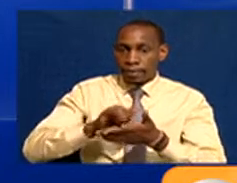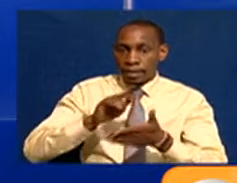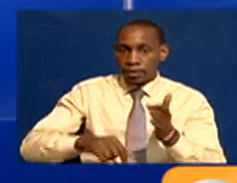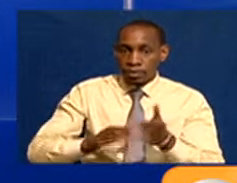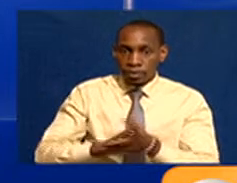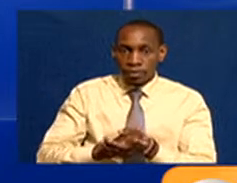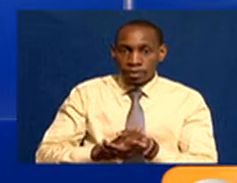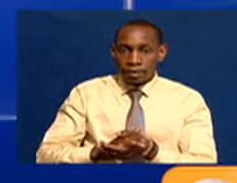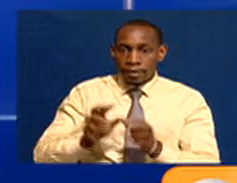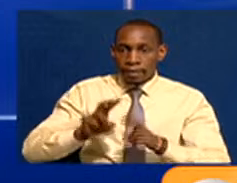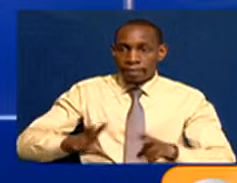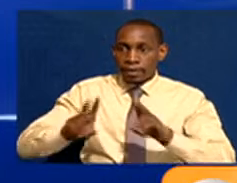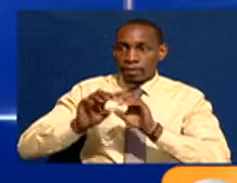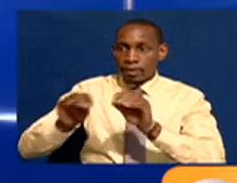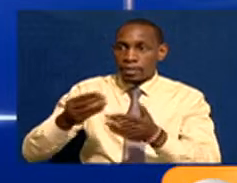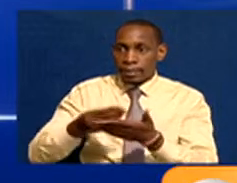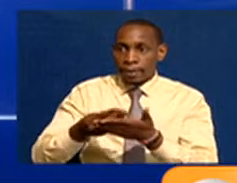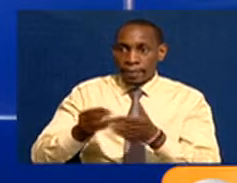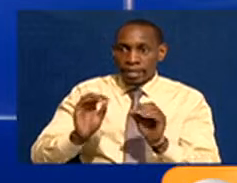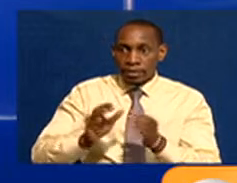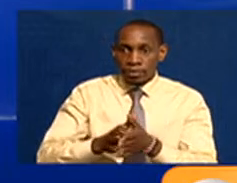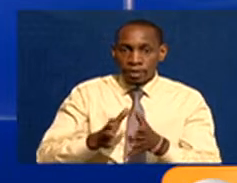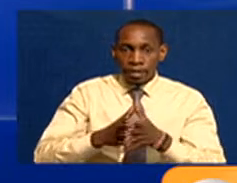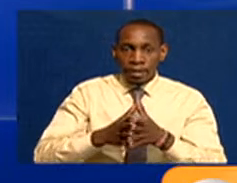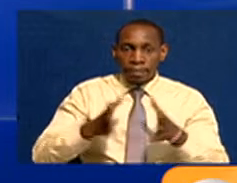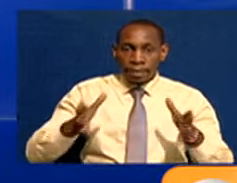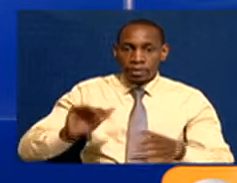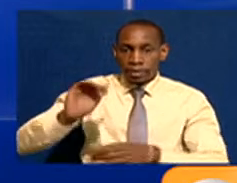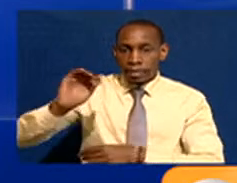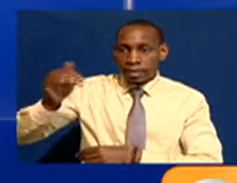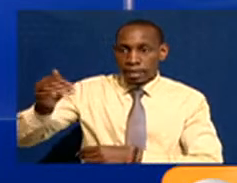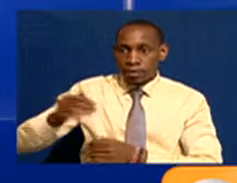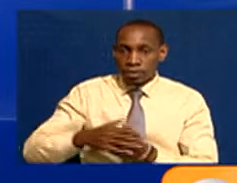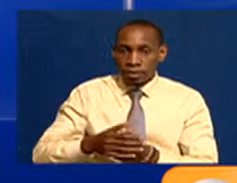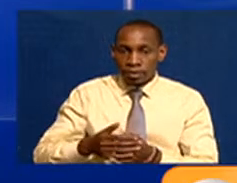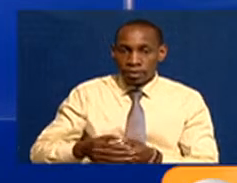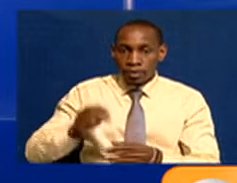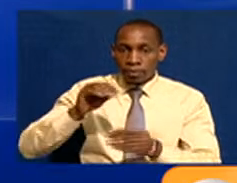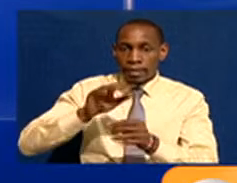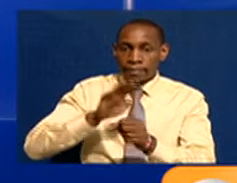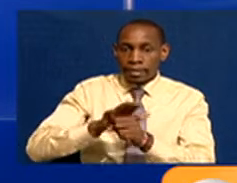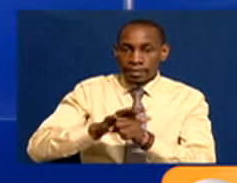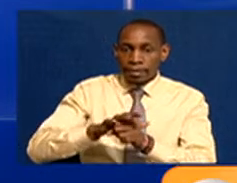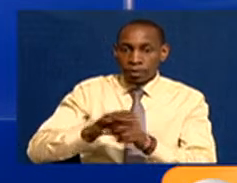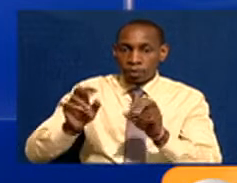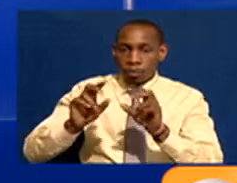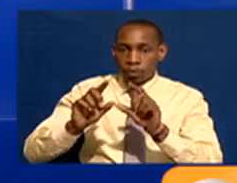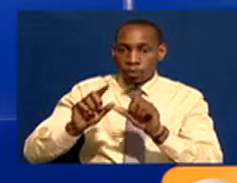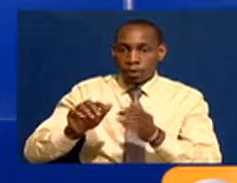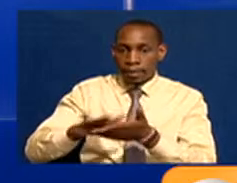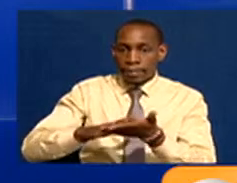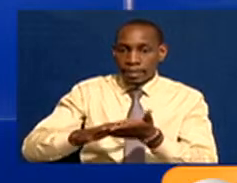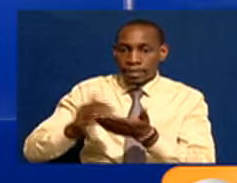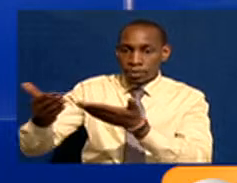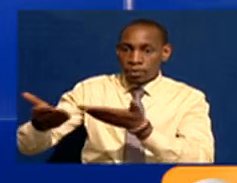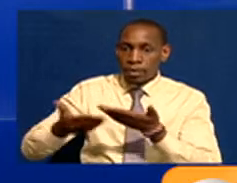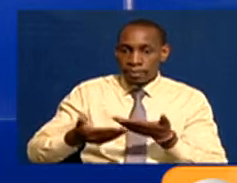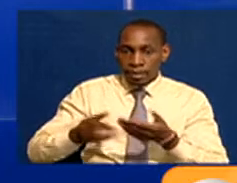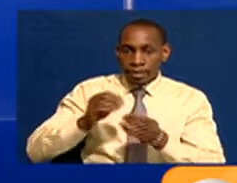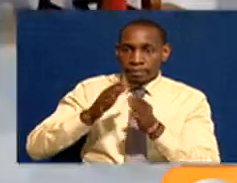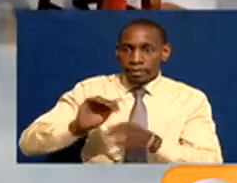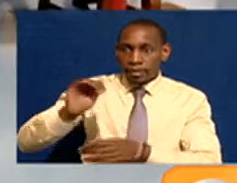don't lose value for money? The majority of counties give in too much in the name of bringing investors to counties.